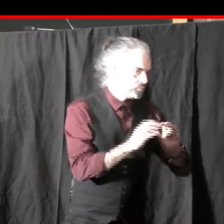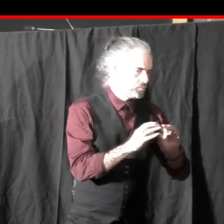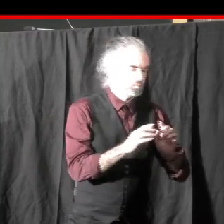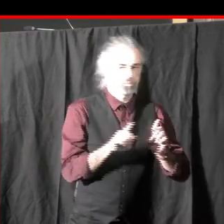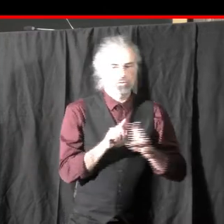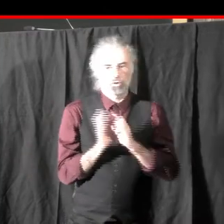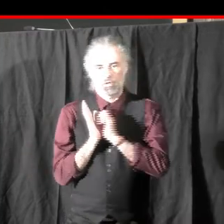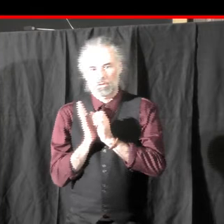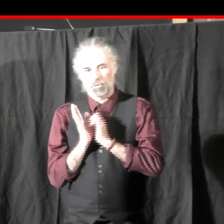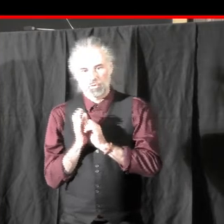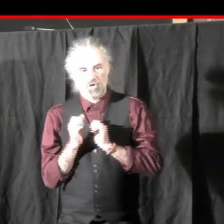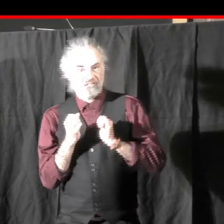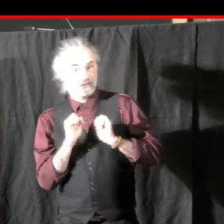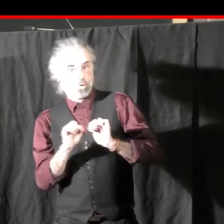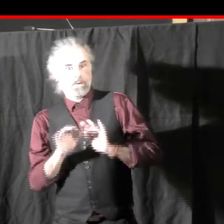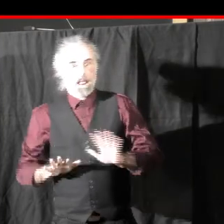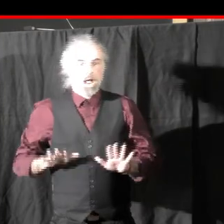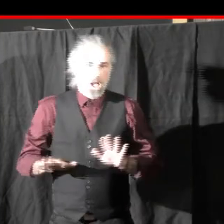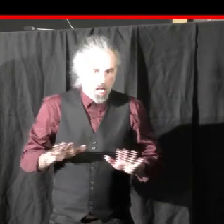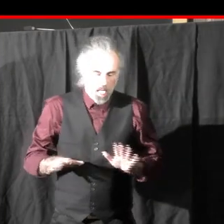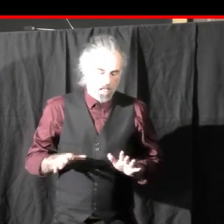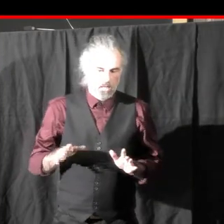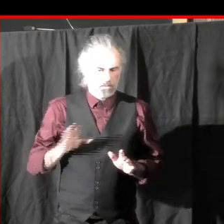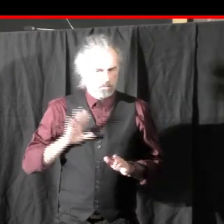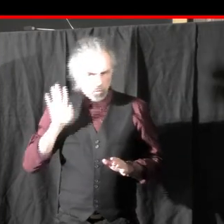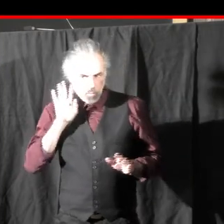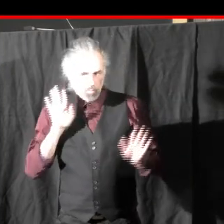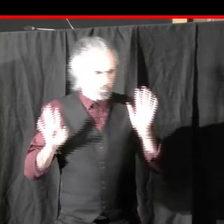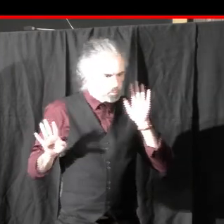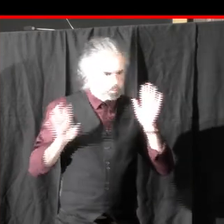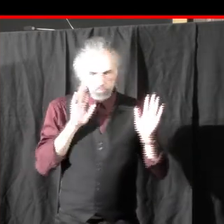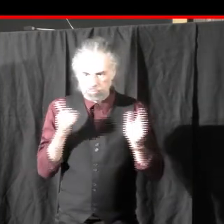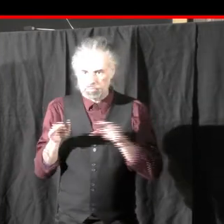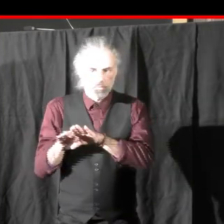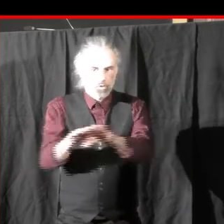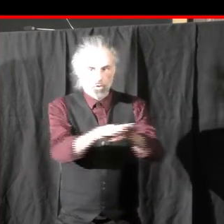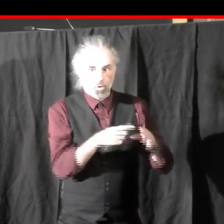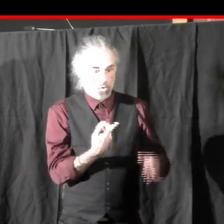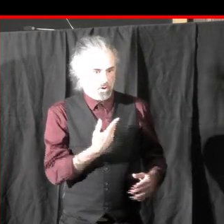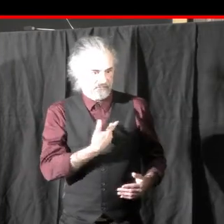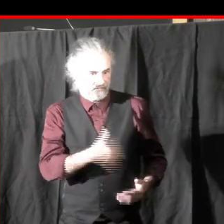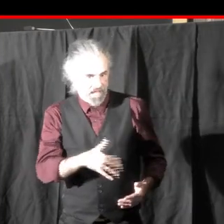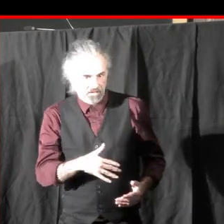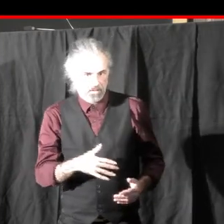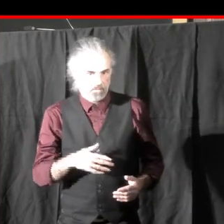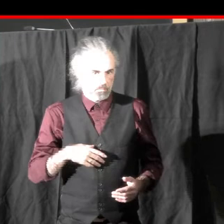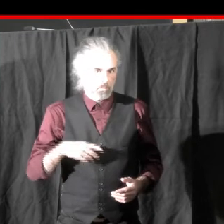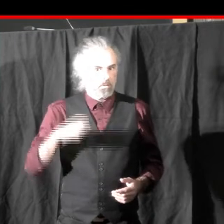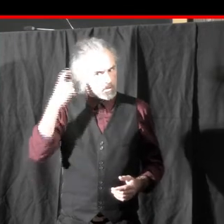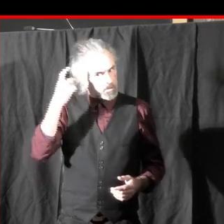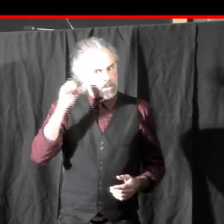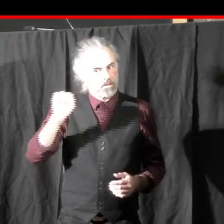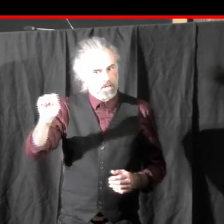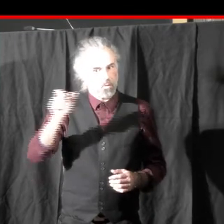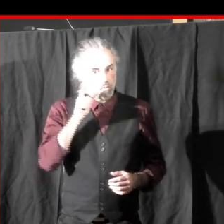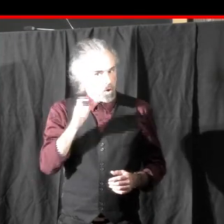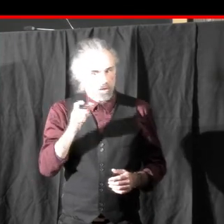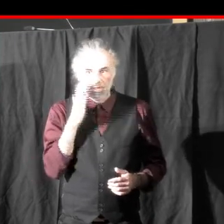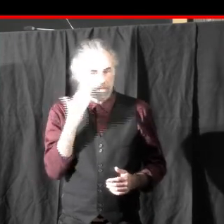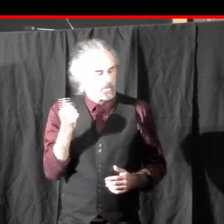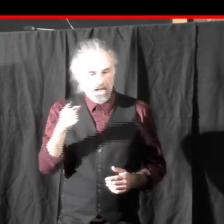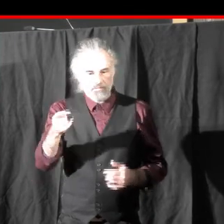avoid panic. And we need to listen to people that get affected and consider their words, even if later they end up being wrong.